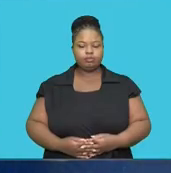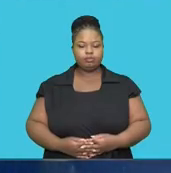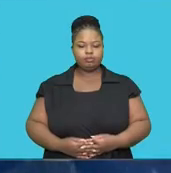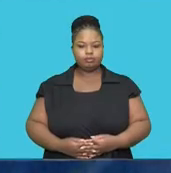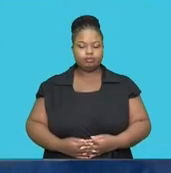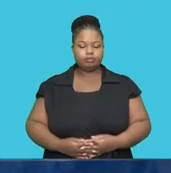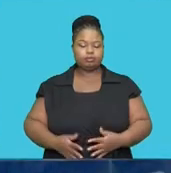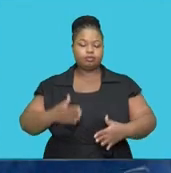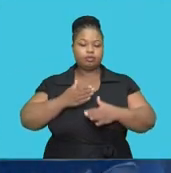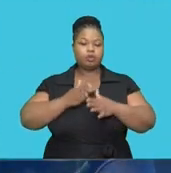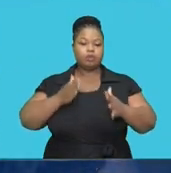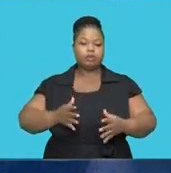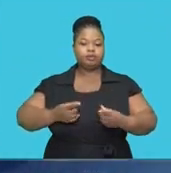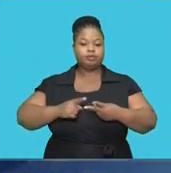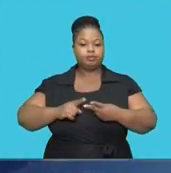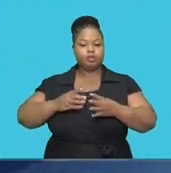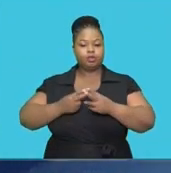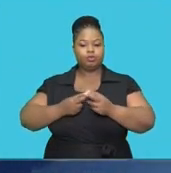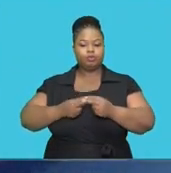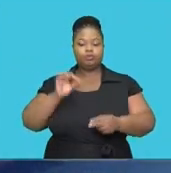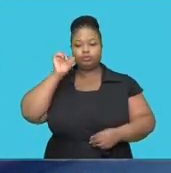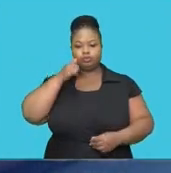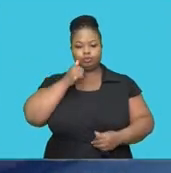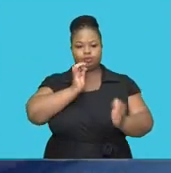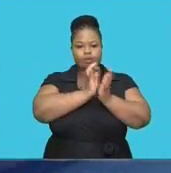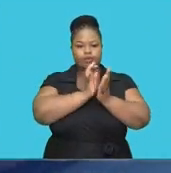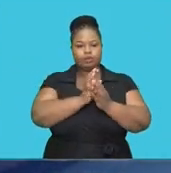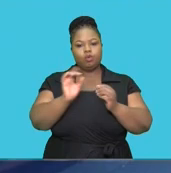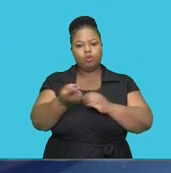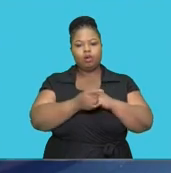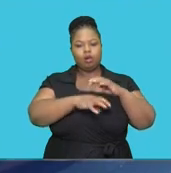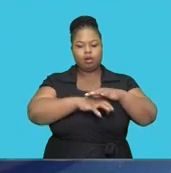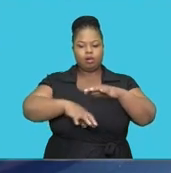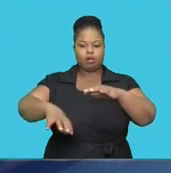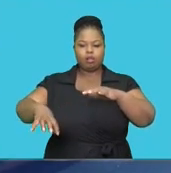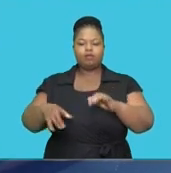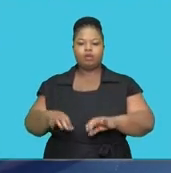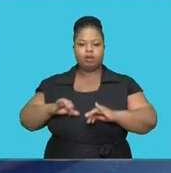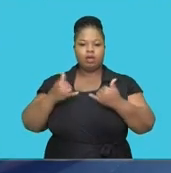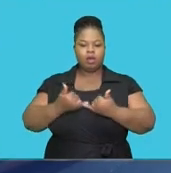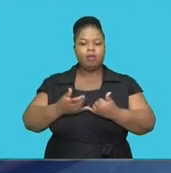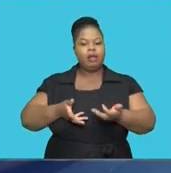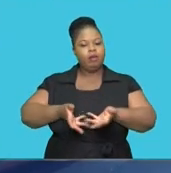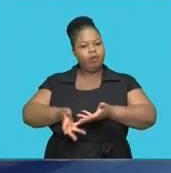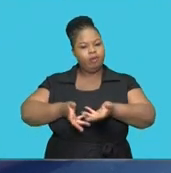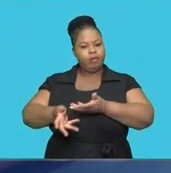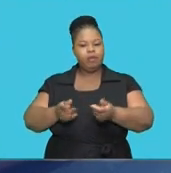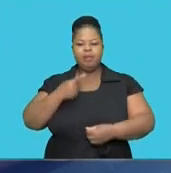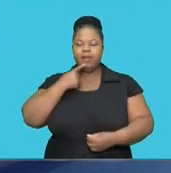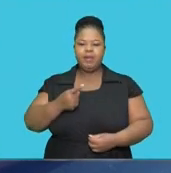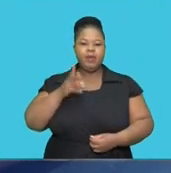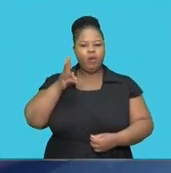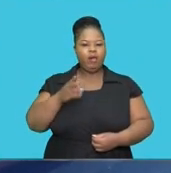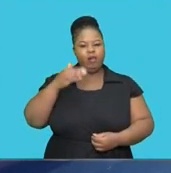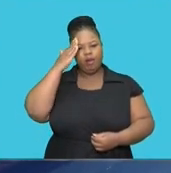The workers, together with the union, will tomorrow meet all the branches of the company, and they will say that they will go to the